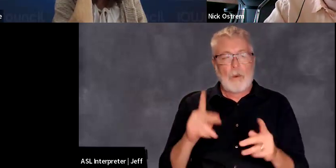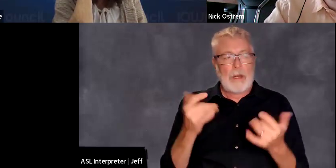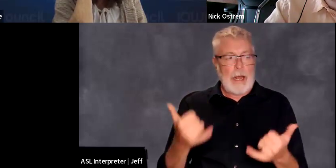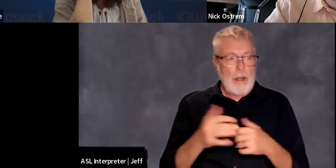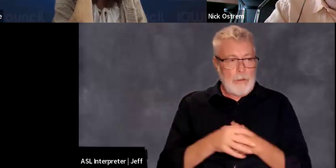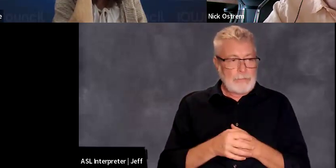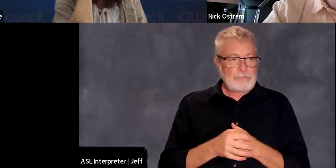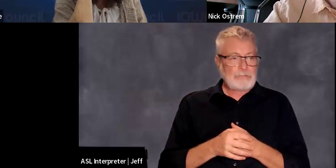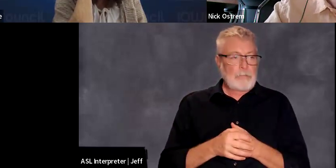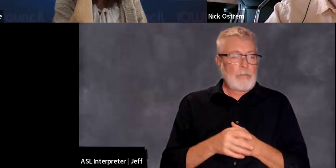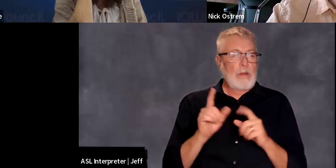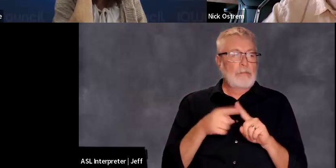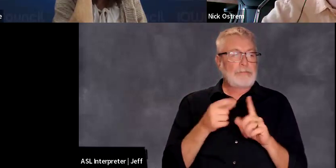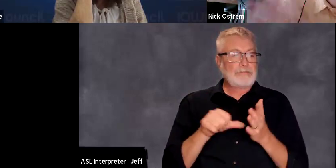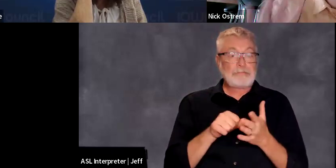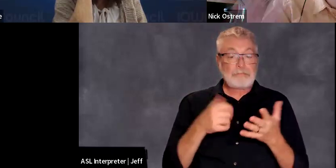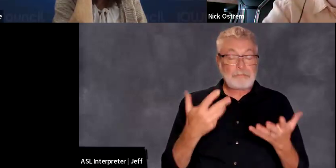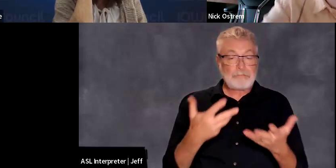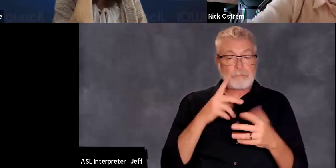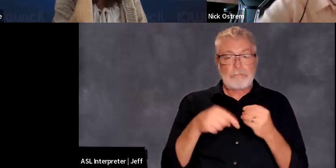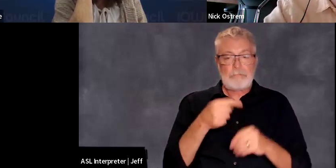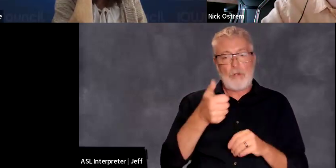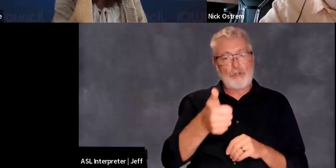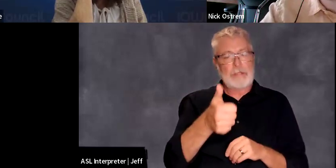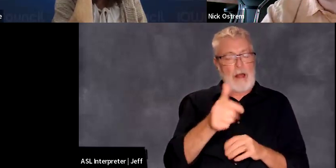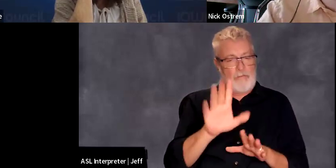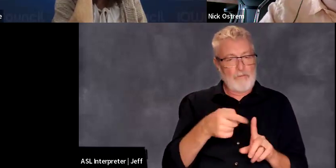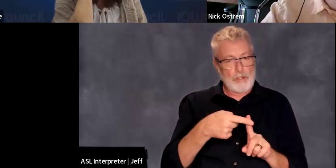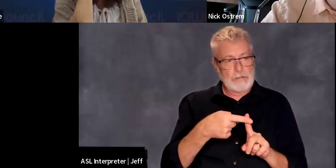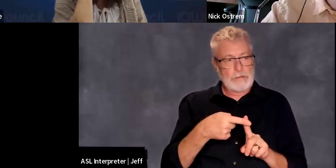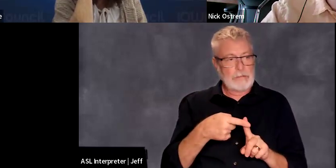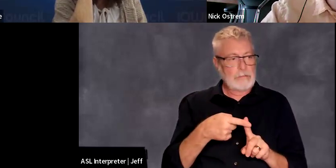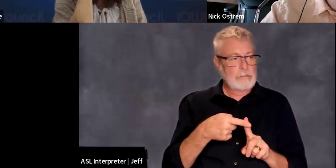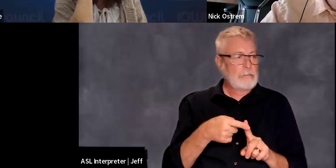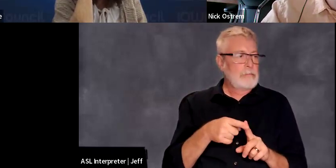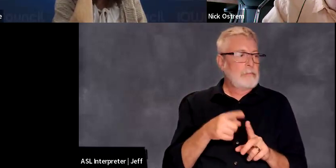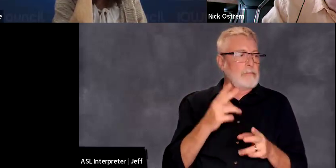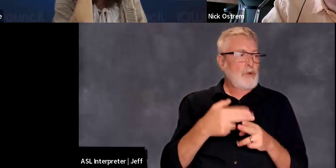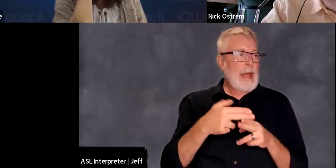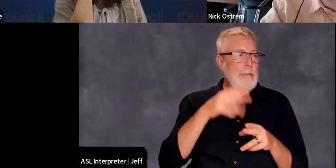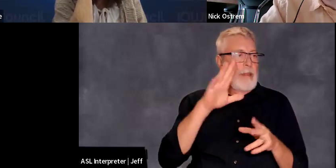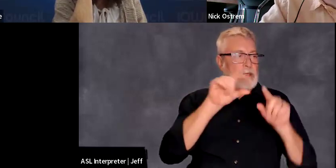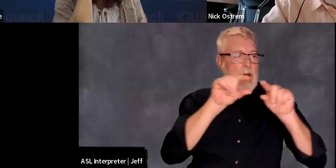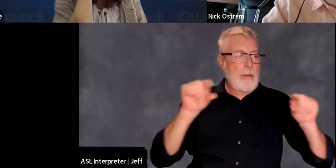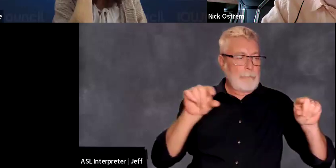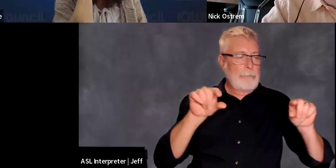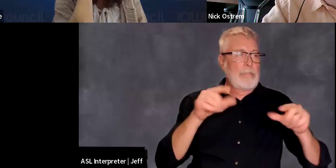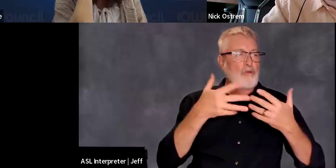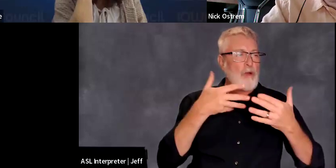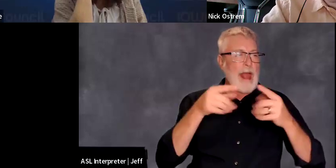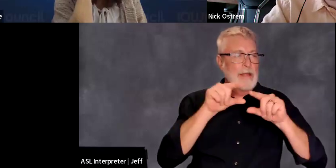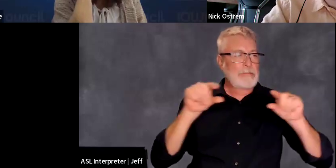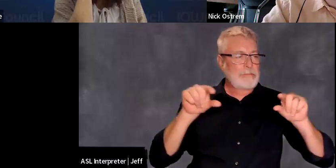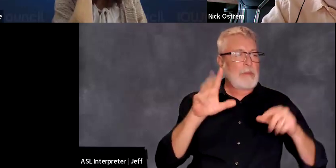so the first pages will be about yourself, if that is the name that you've put in for that first box. So this will